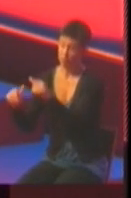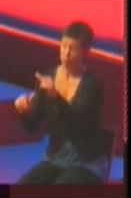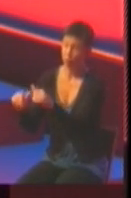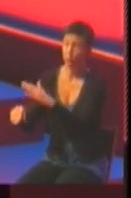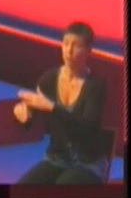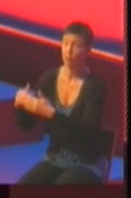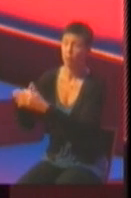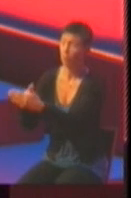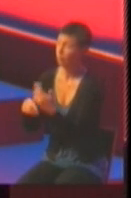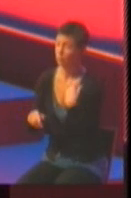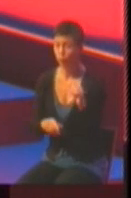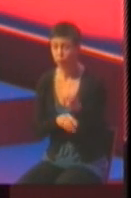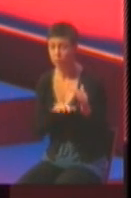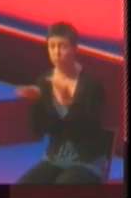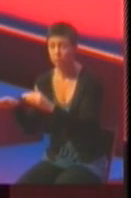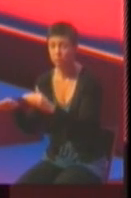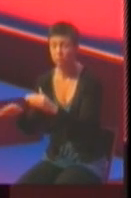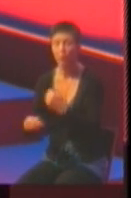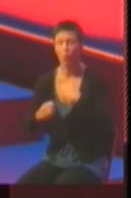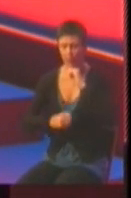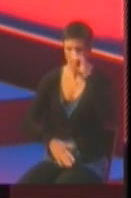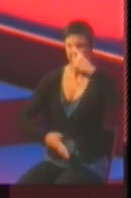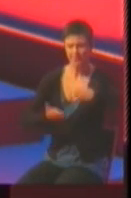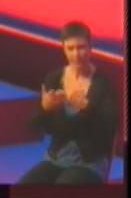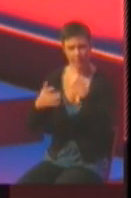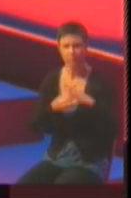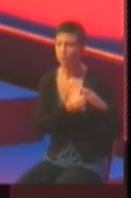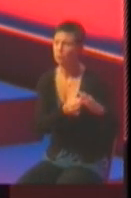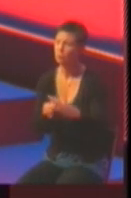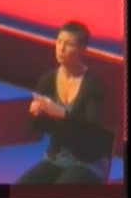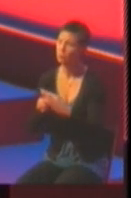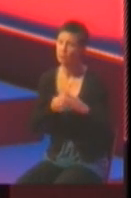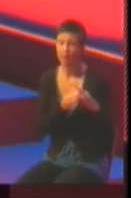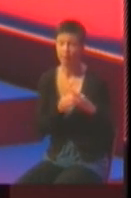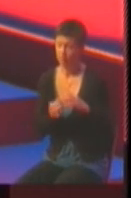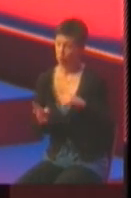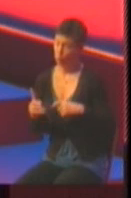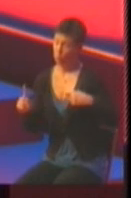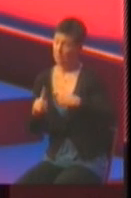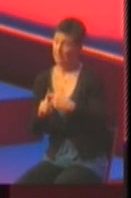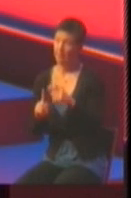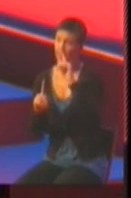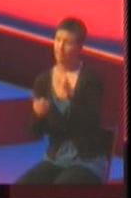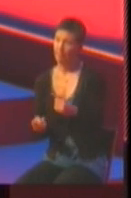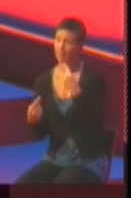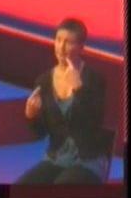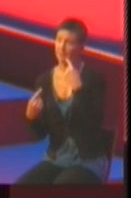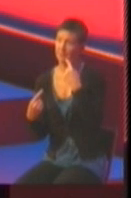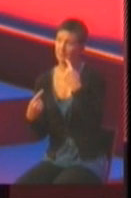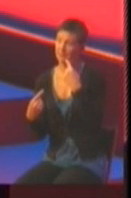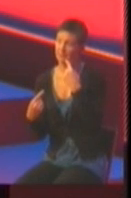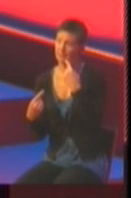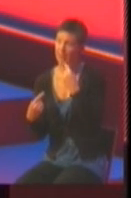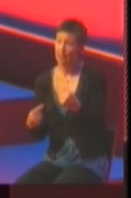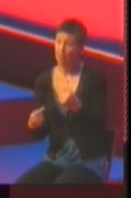term. Now, we'll take those decisions as an alliance, although the UK can't allow